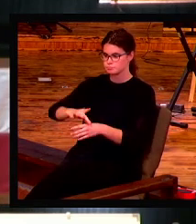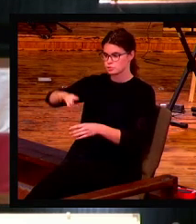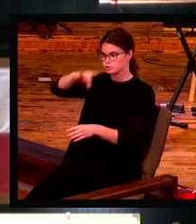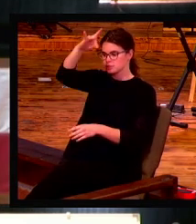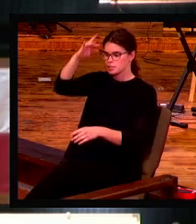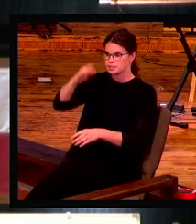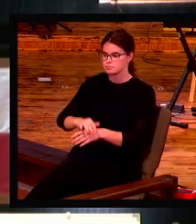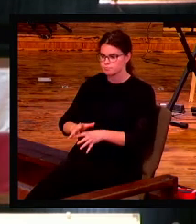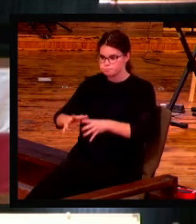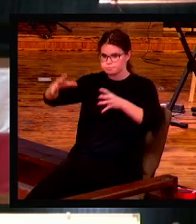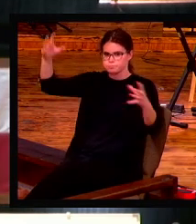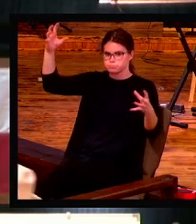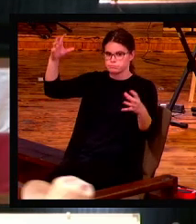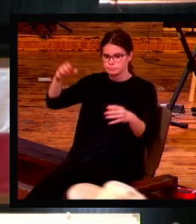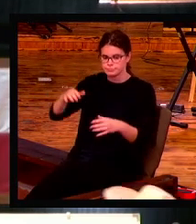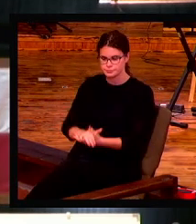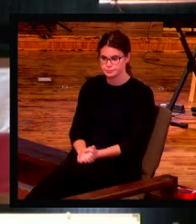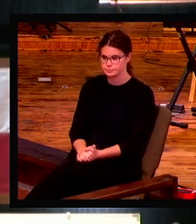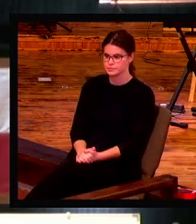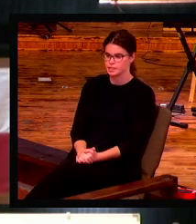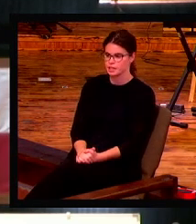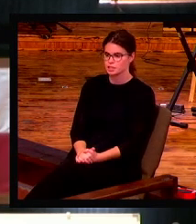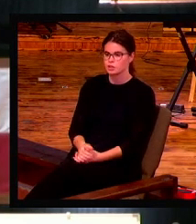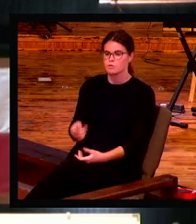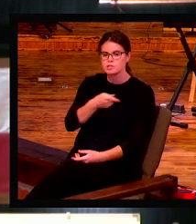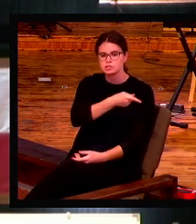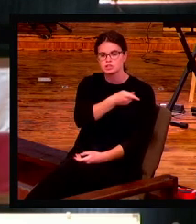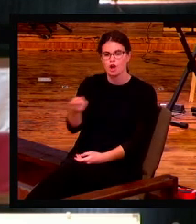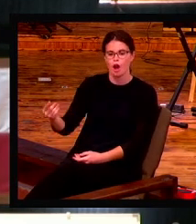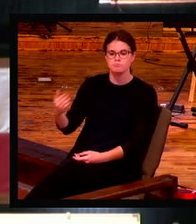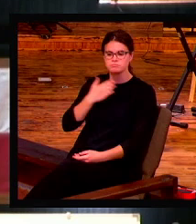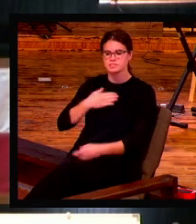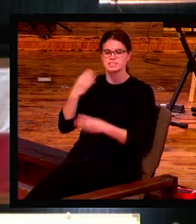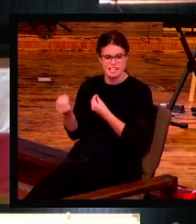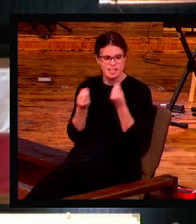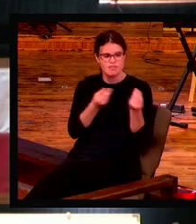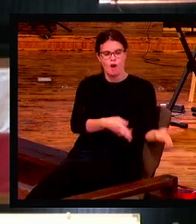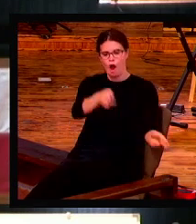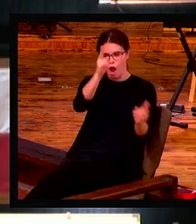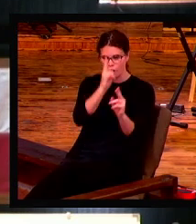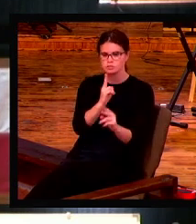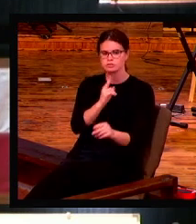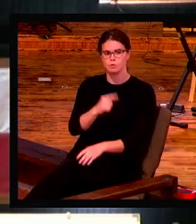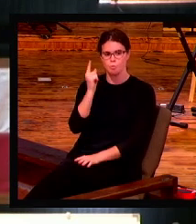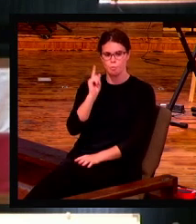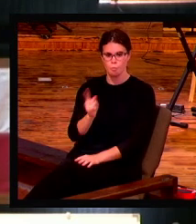please give honor where honor is due for your pastor?